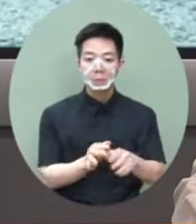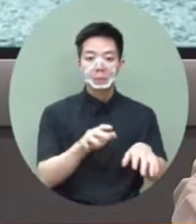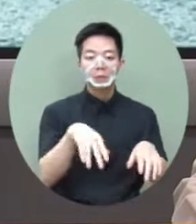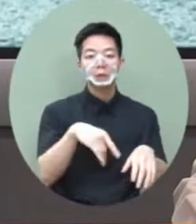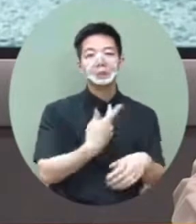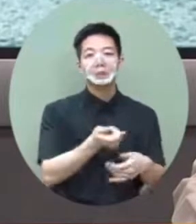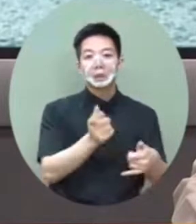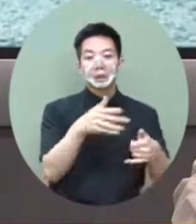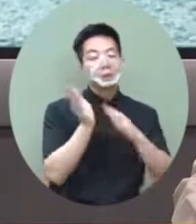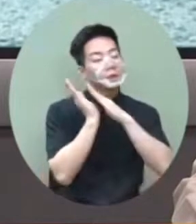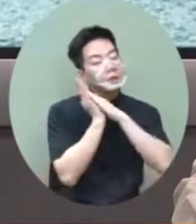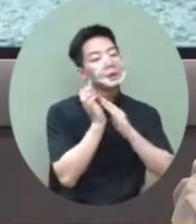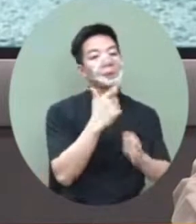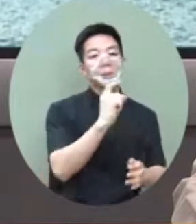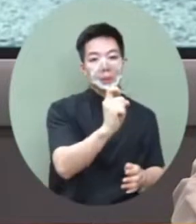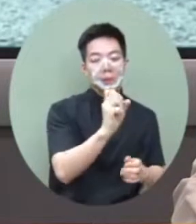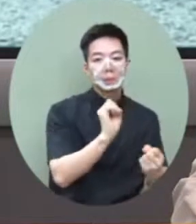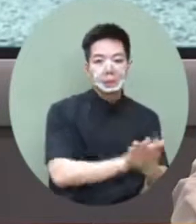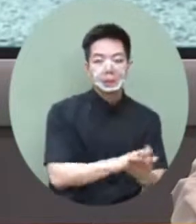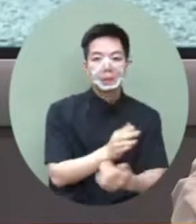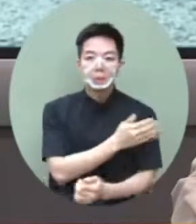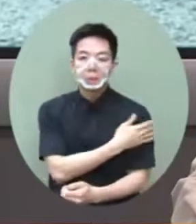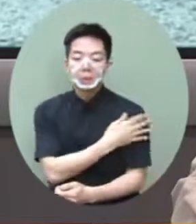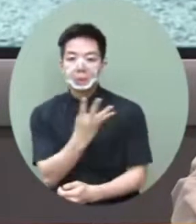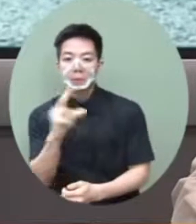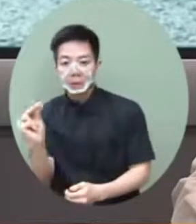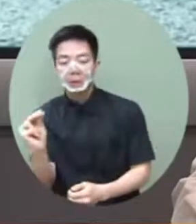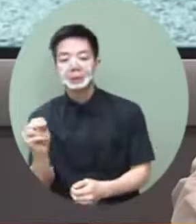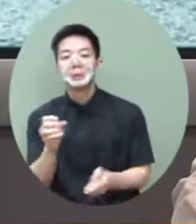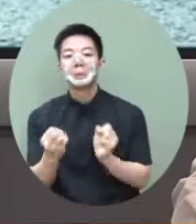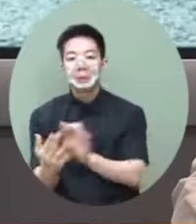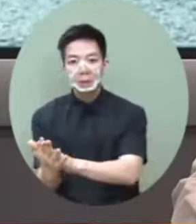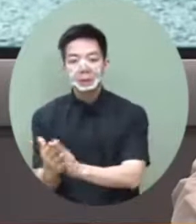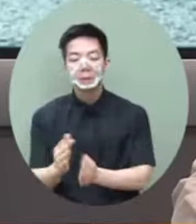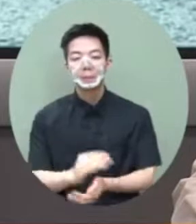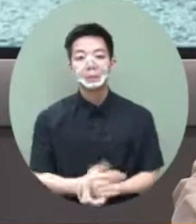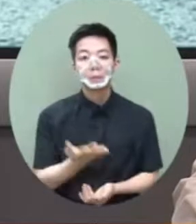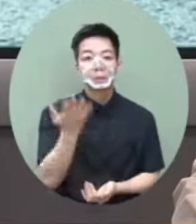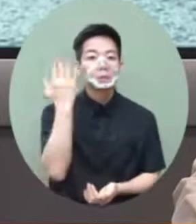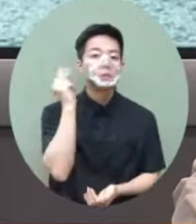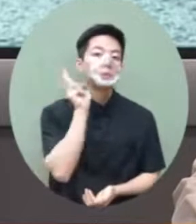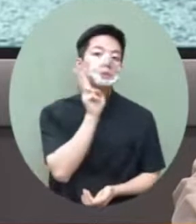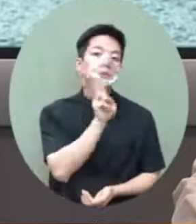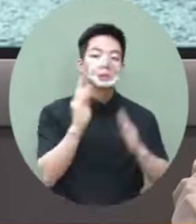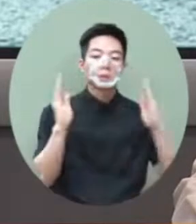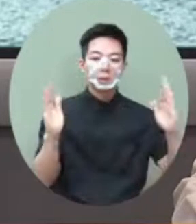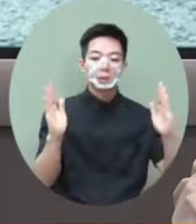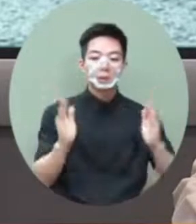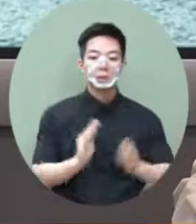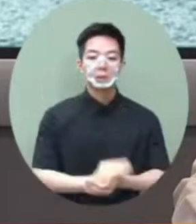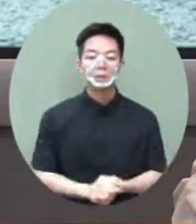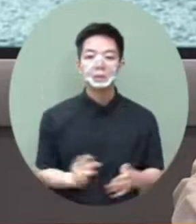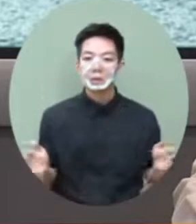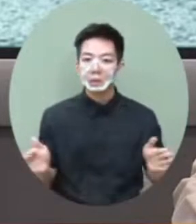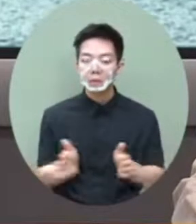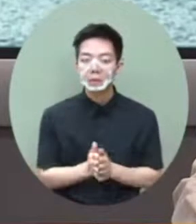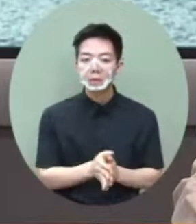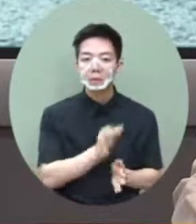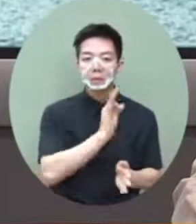three elderly home, involving 89 residents and 47 staff members. In